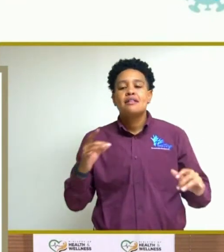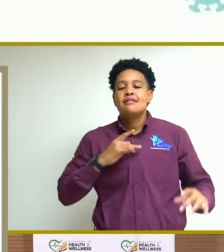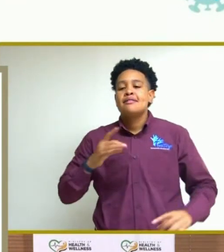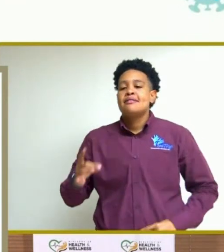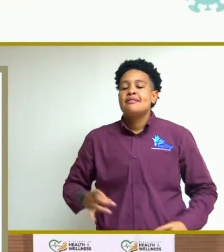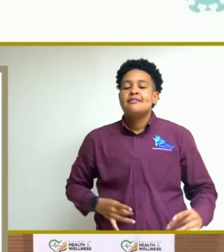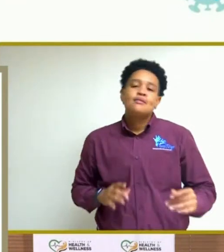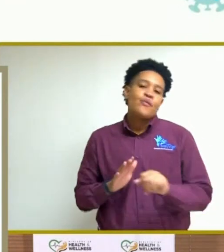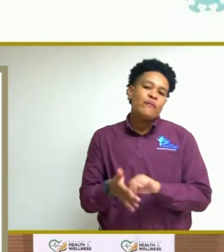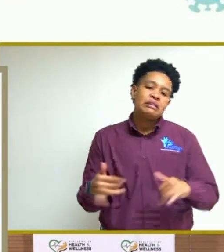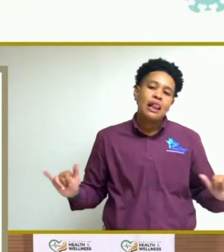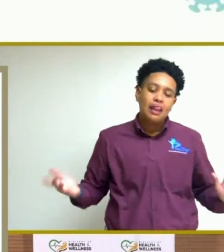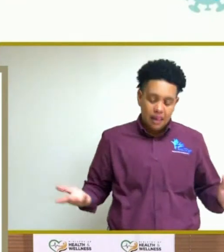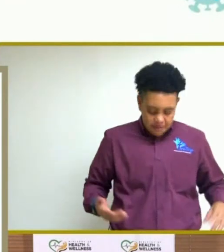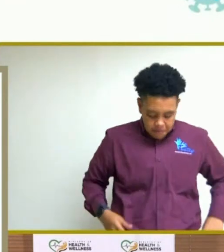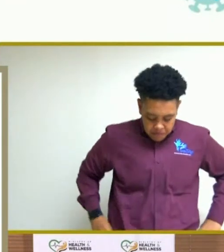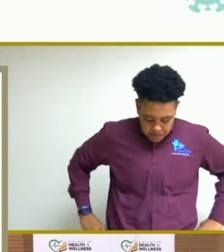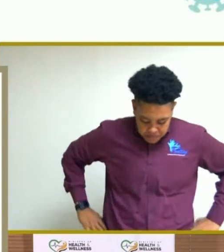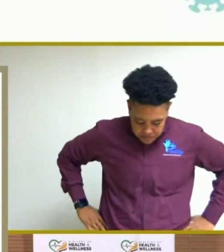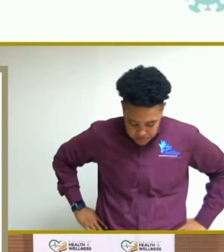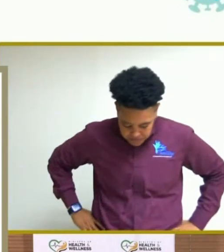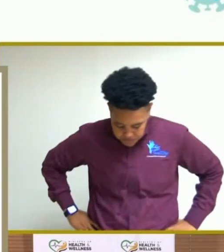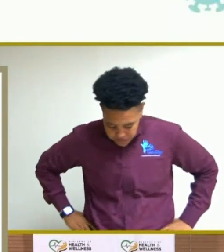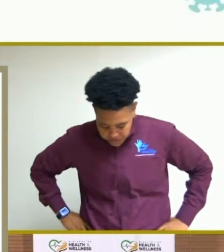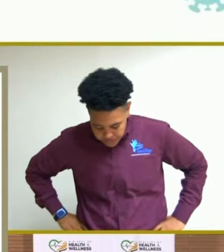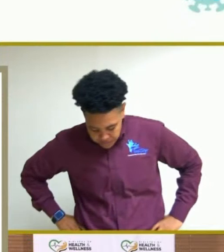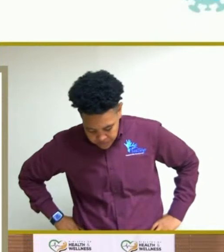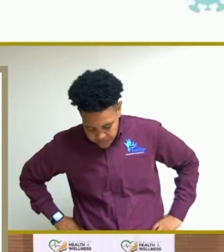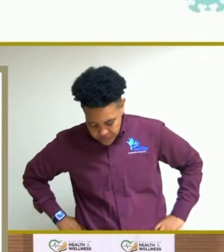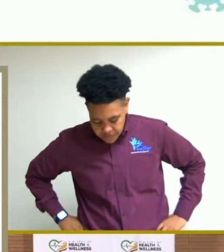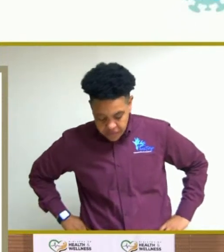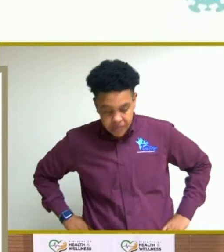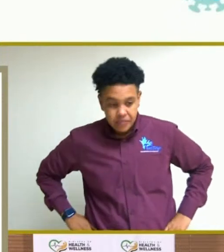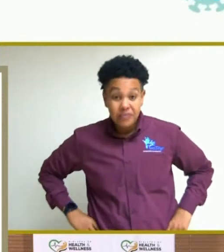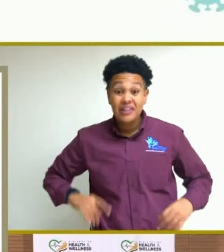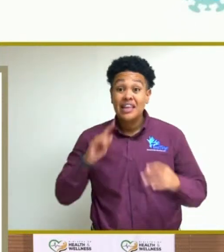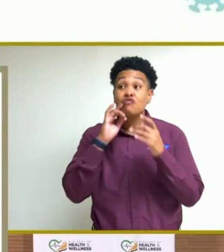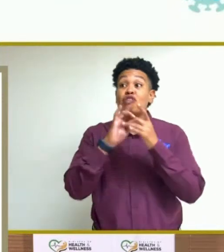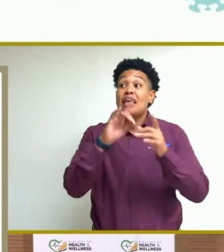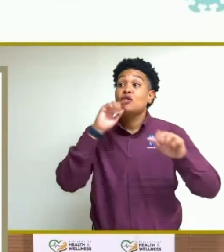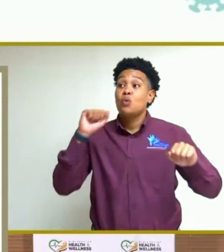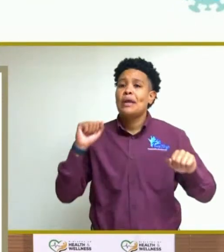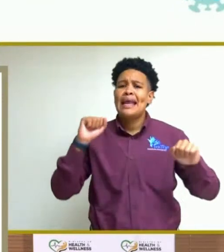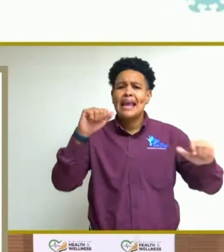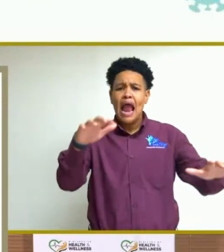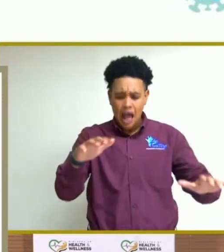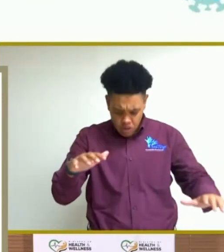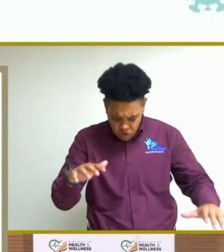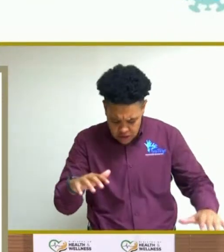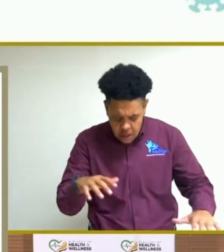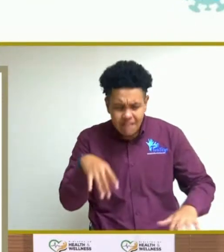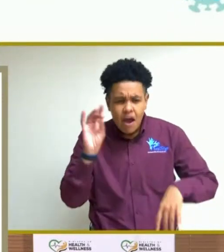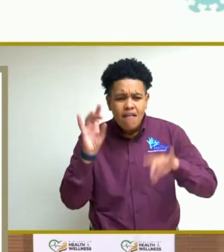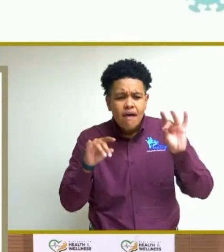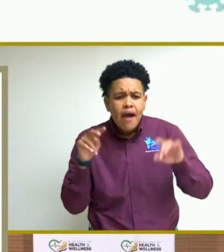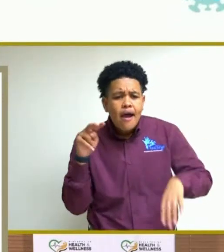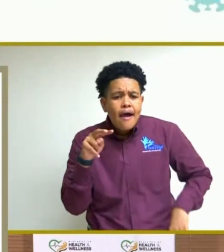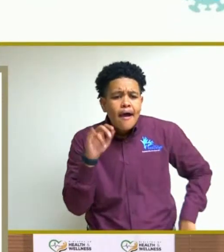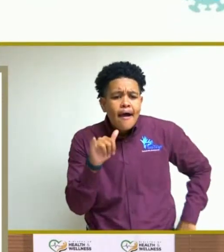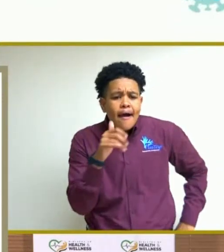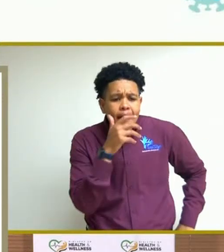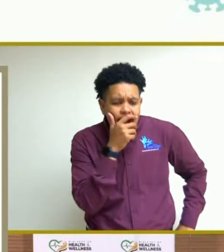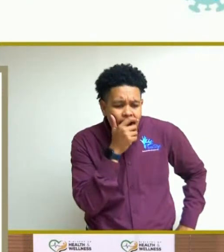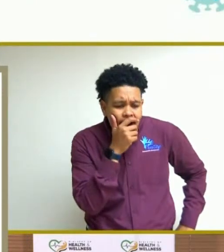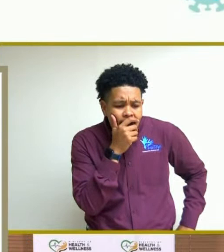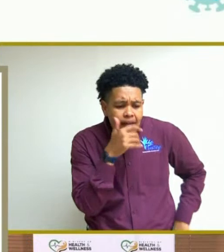exposure. Next slide. In terms of gatherings, what we have also noticed in a